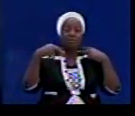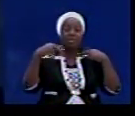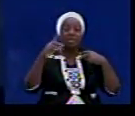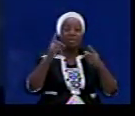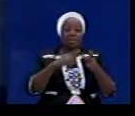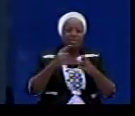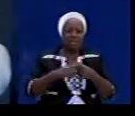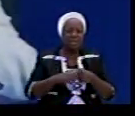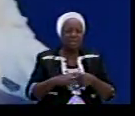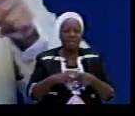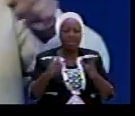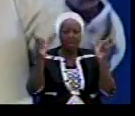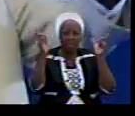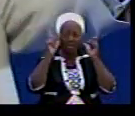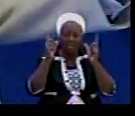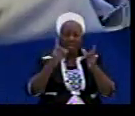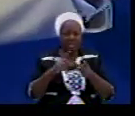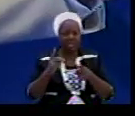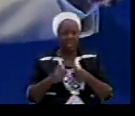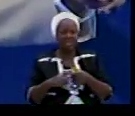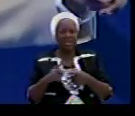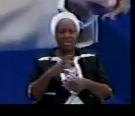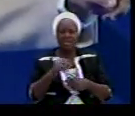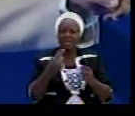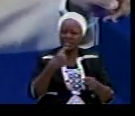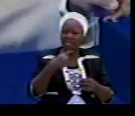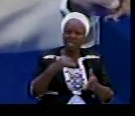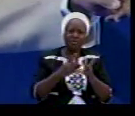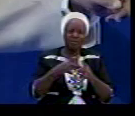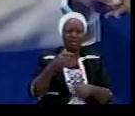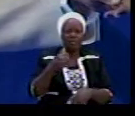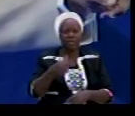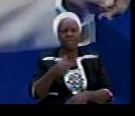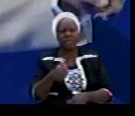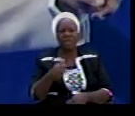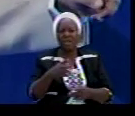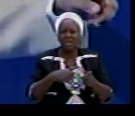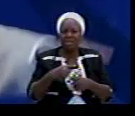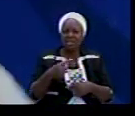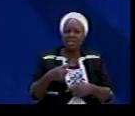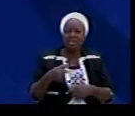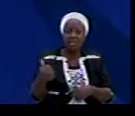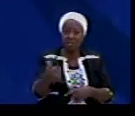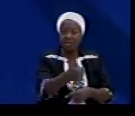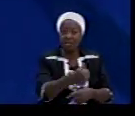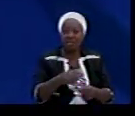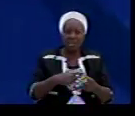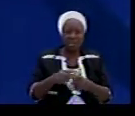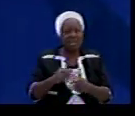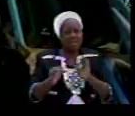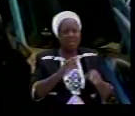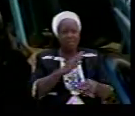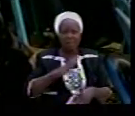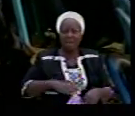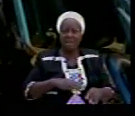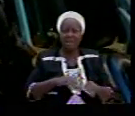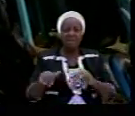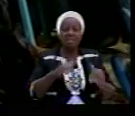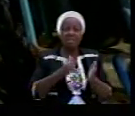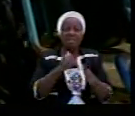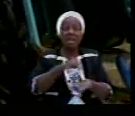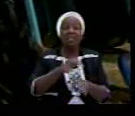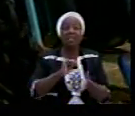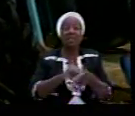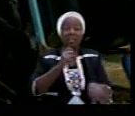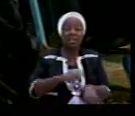themselves. If Christ did that for them at that time, he will do it for me. He